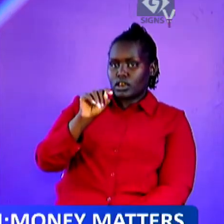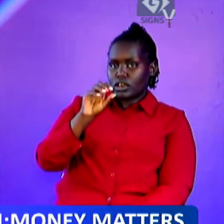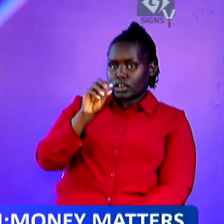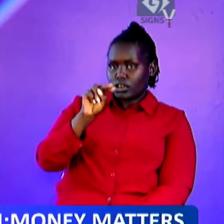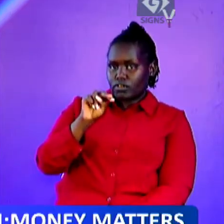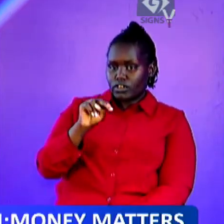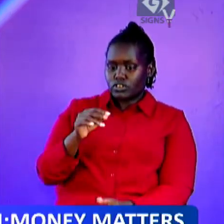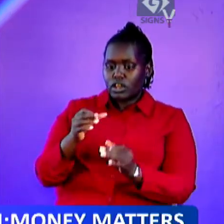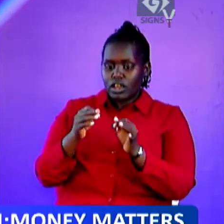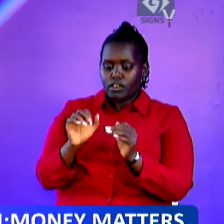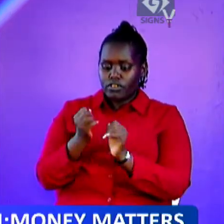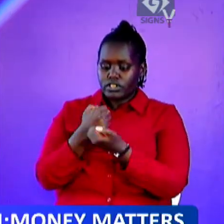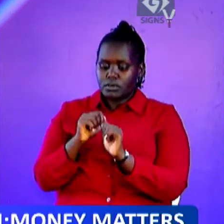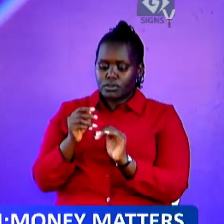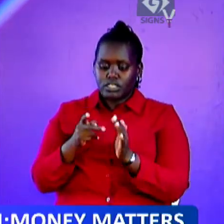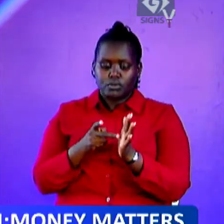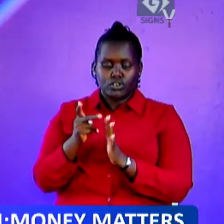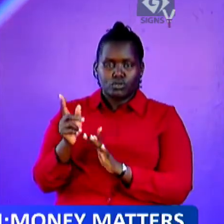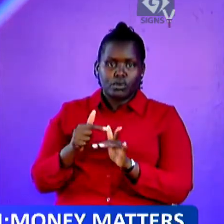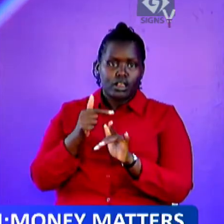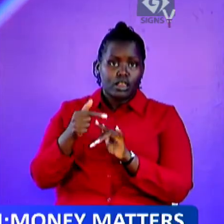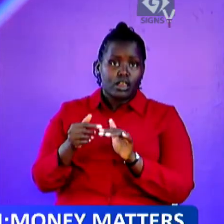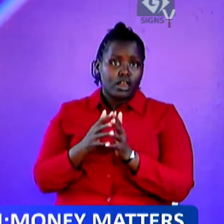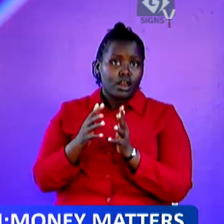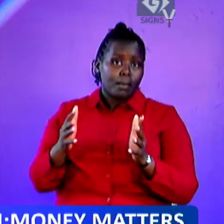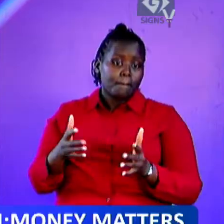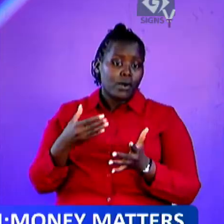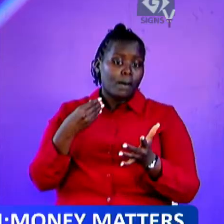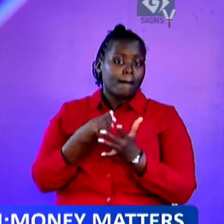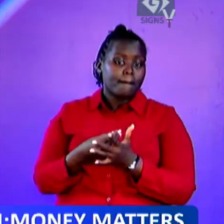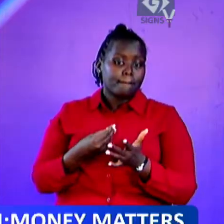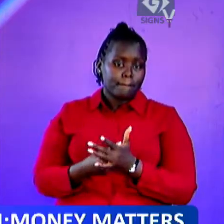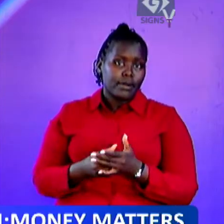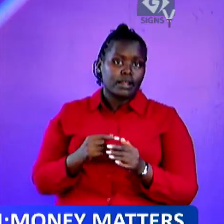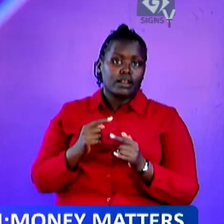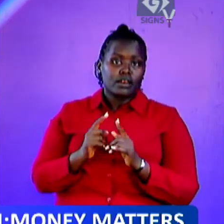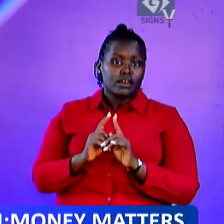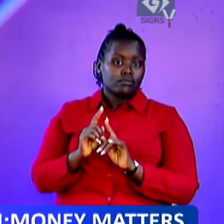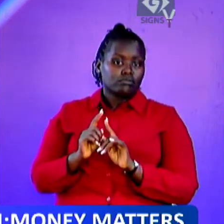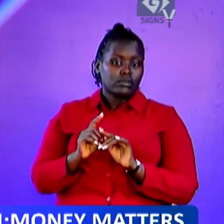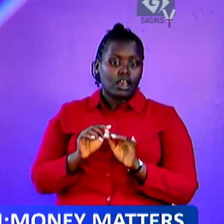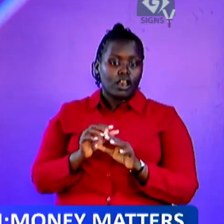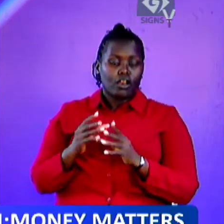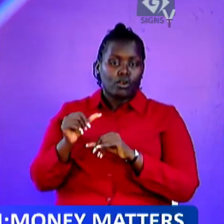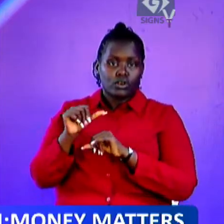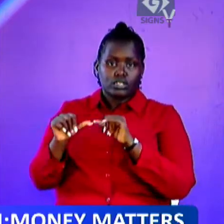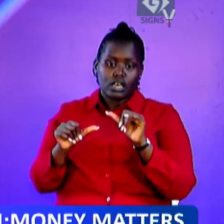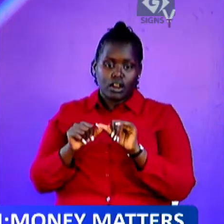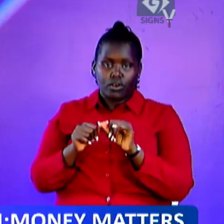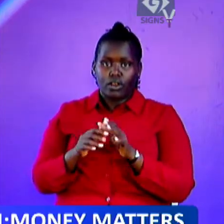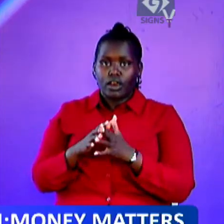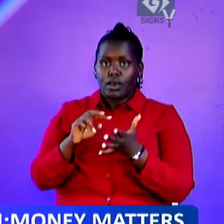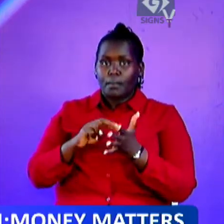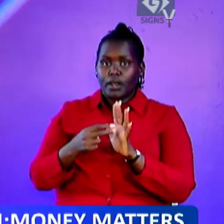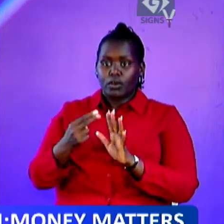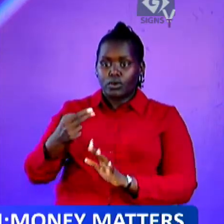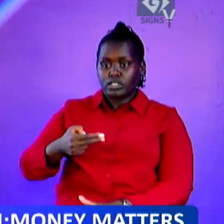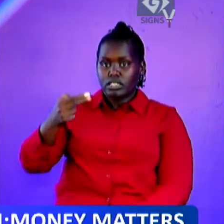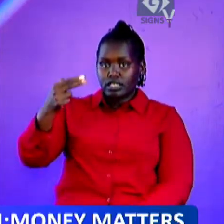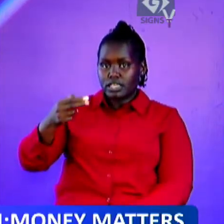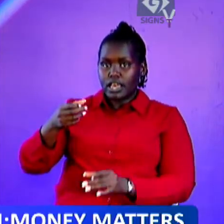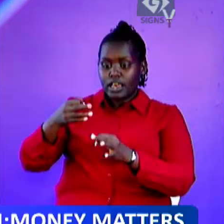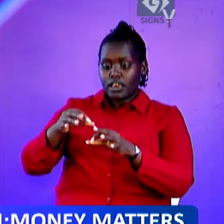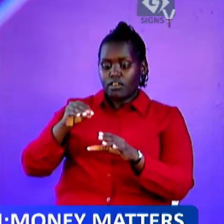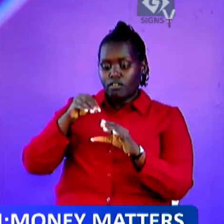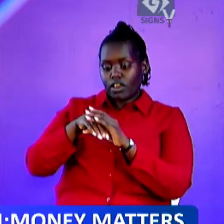to pay, they print money, but then more money in circulation, that means inflation is high. So if I invest in treasury bills, how